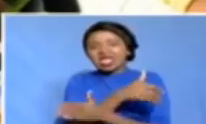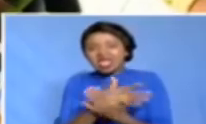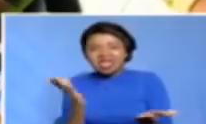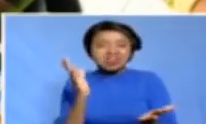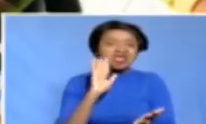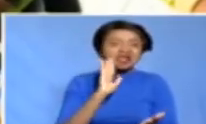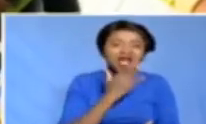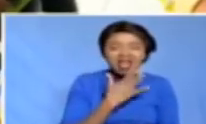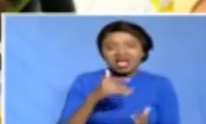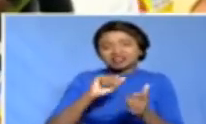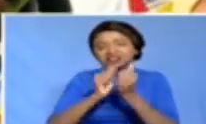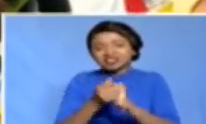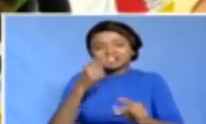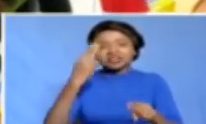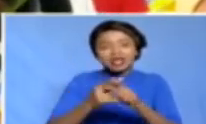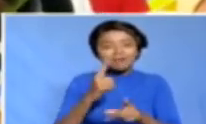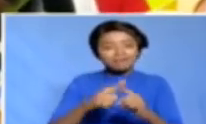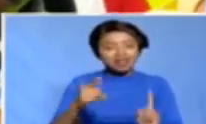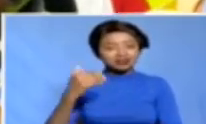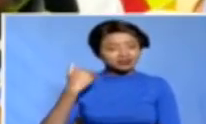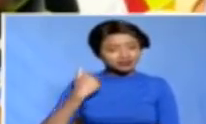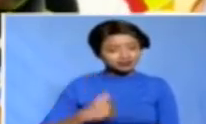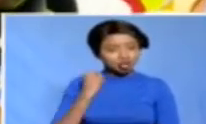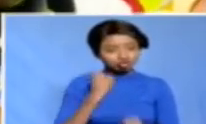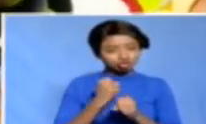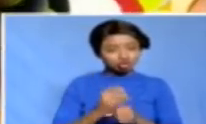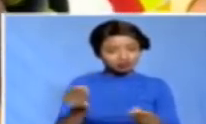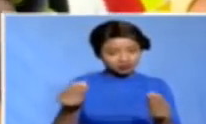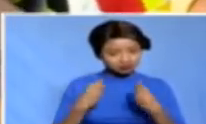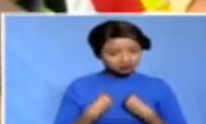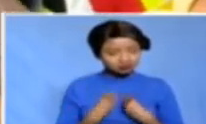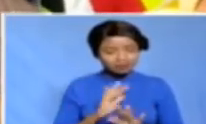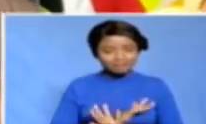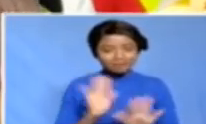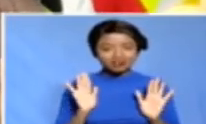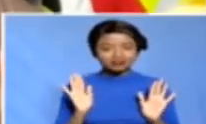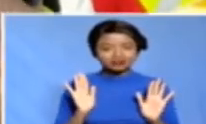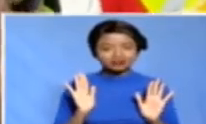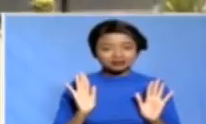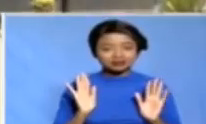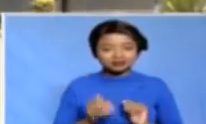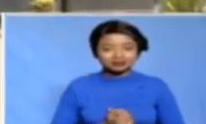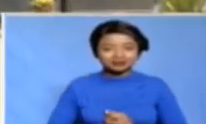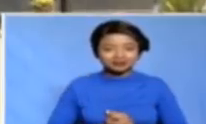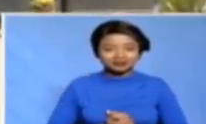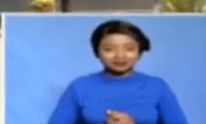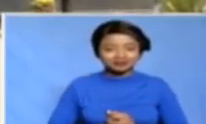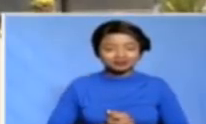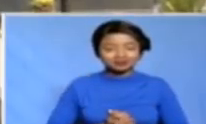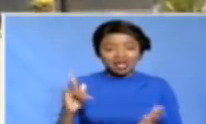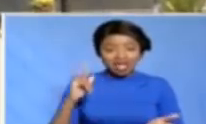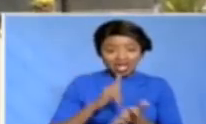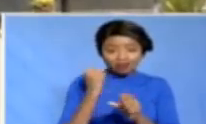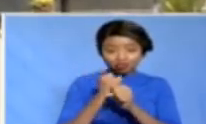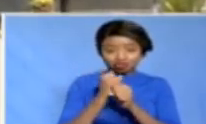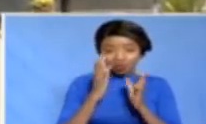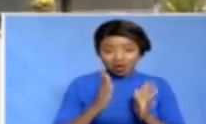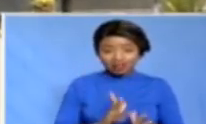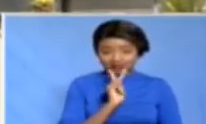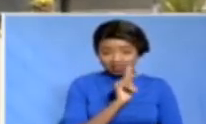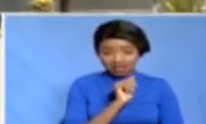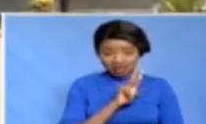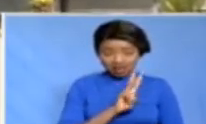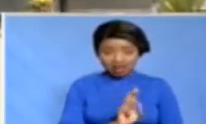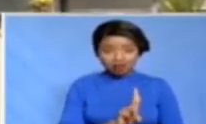change the name, but leave us with our jobs. That is all that we are saying. The airport workers have stated that they are